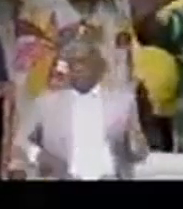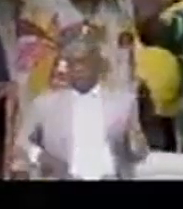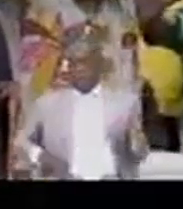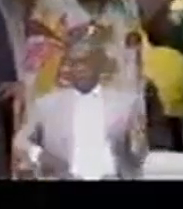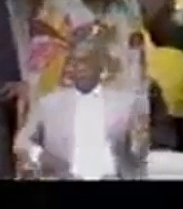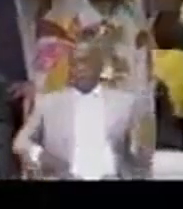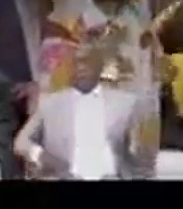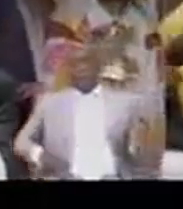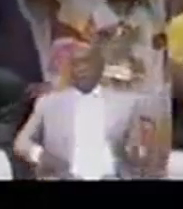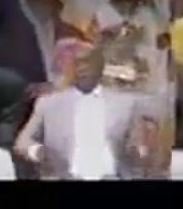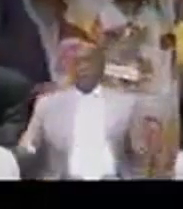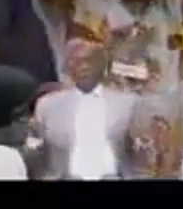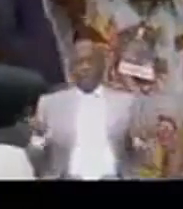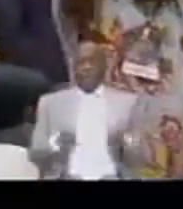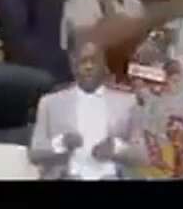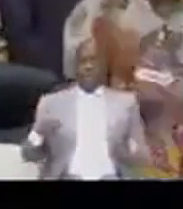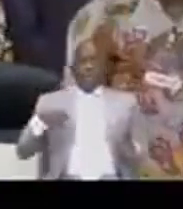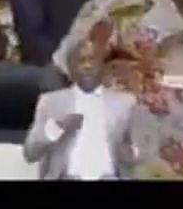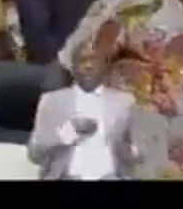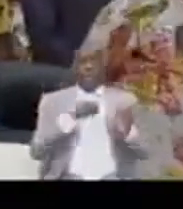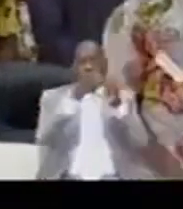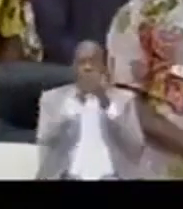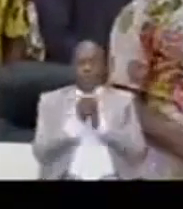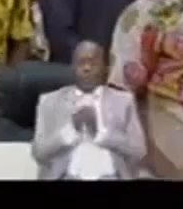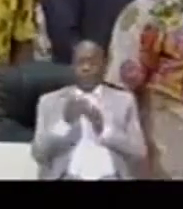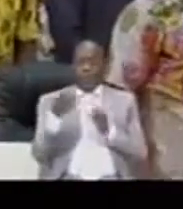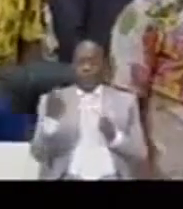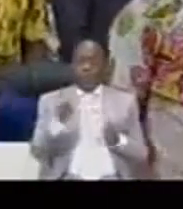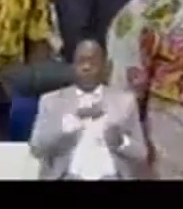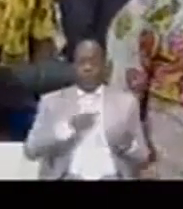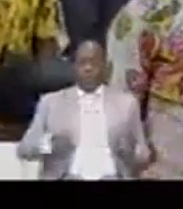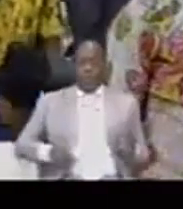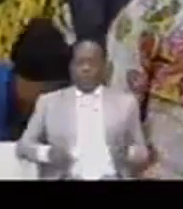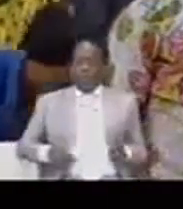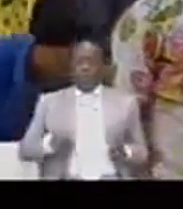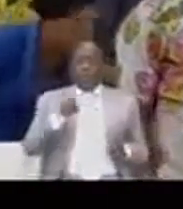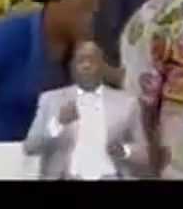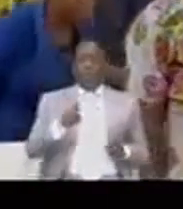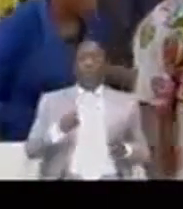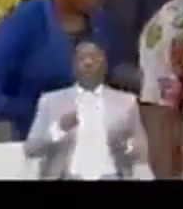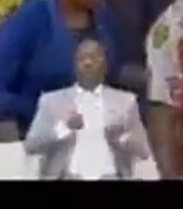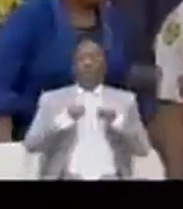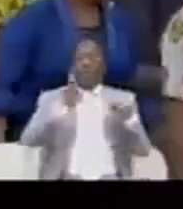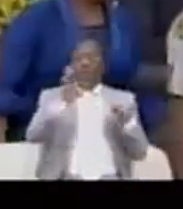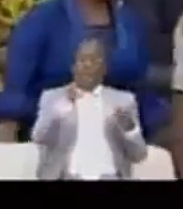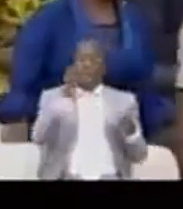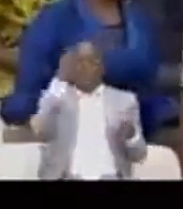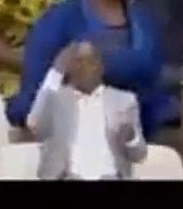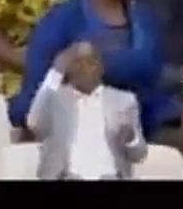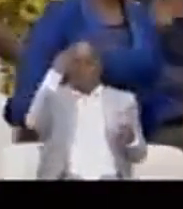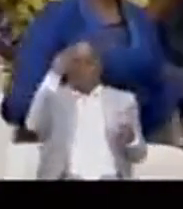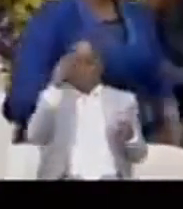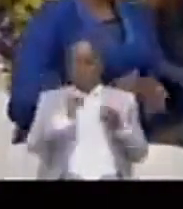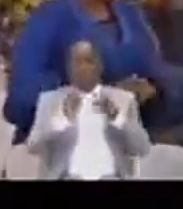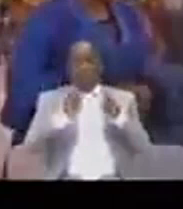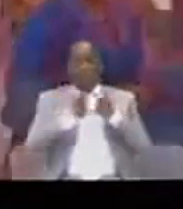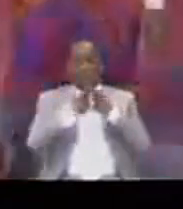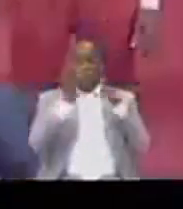Hallelujah! As you worship the Lord and you tune your heart to heaven, God will meet you at the point of your needs in Jesus'